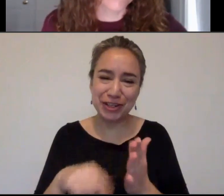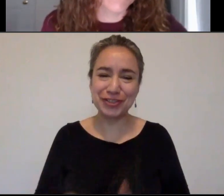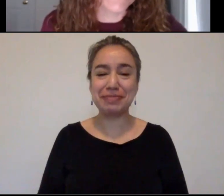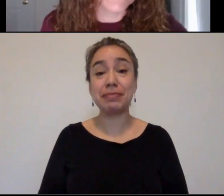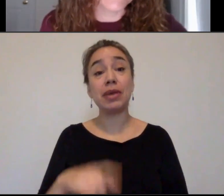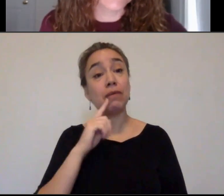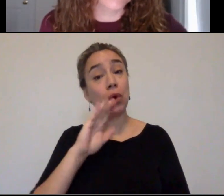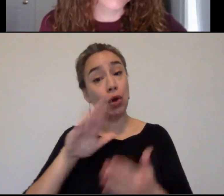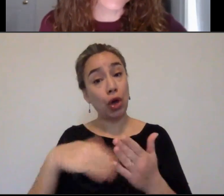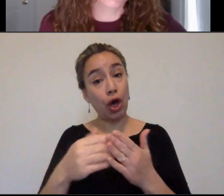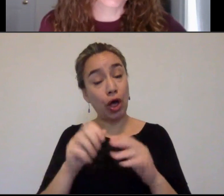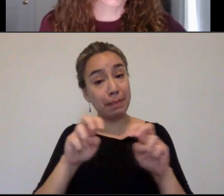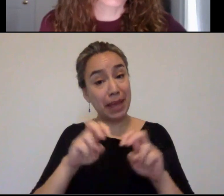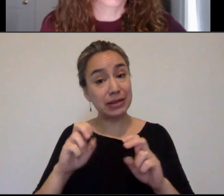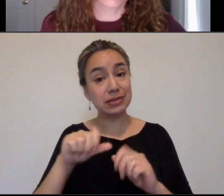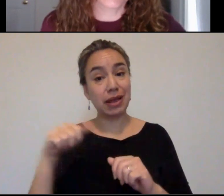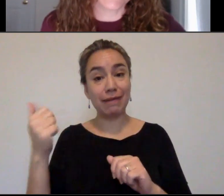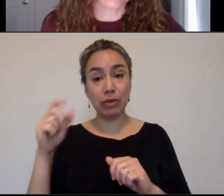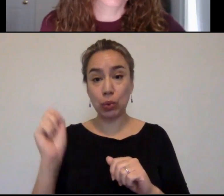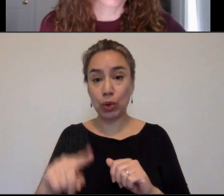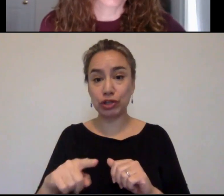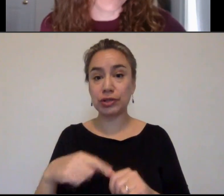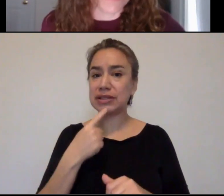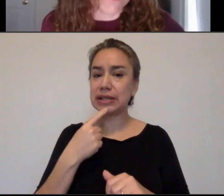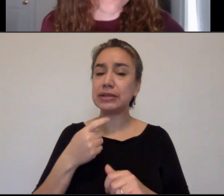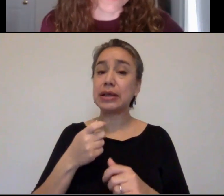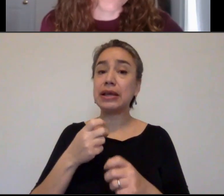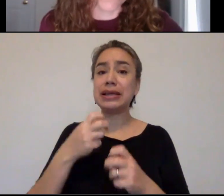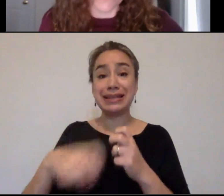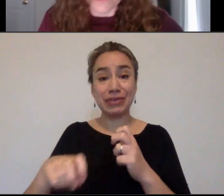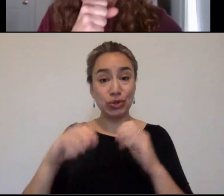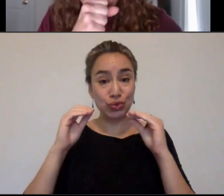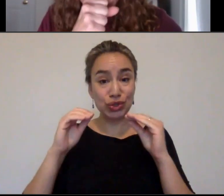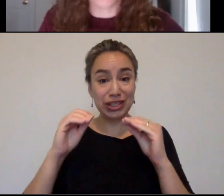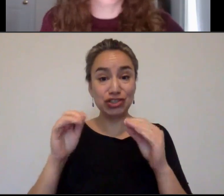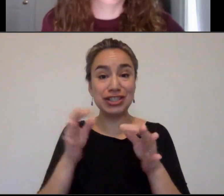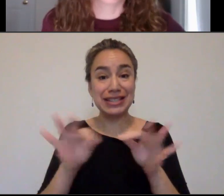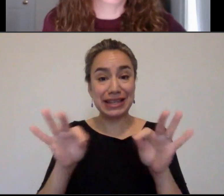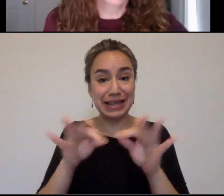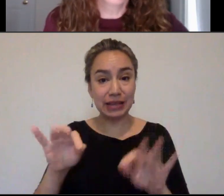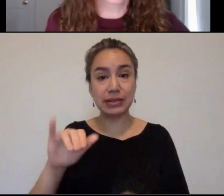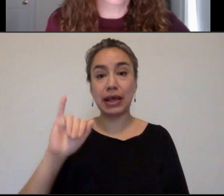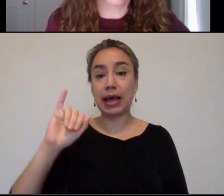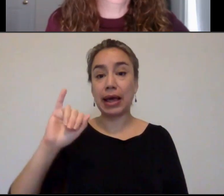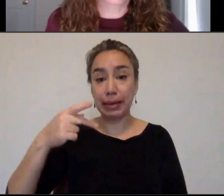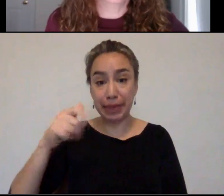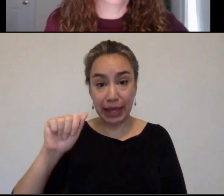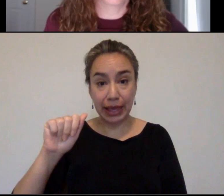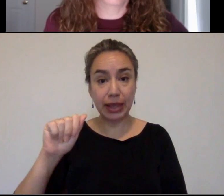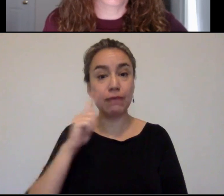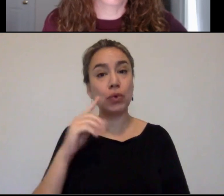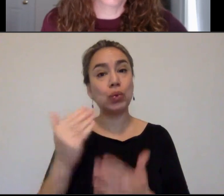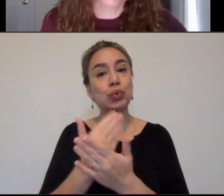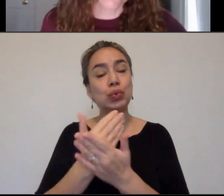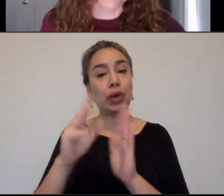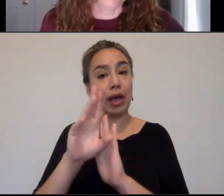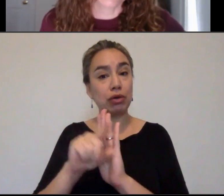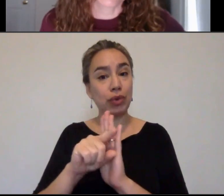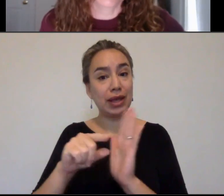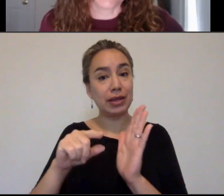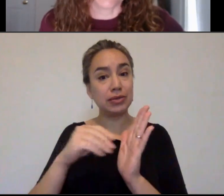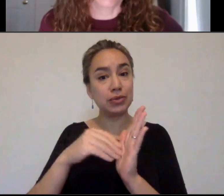question. It's very difficult to teach syntax or IPA, for example, excuse me, to new undergrad students in an